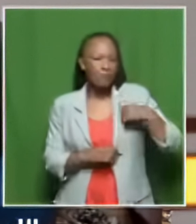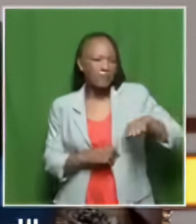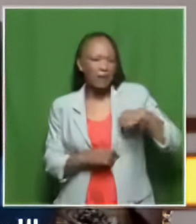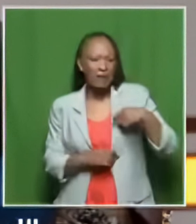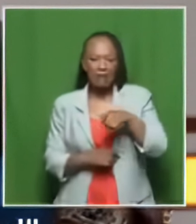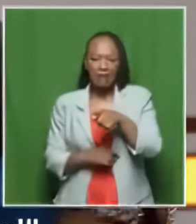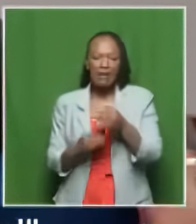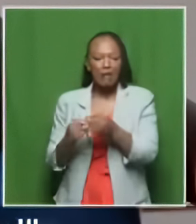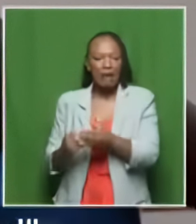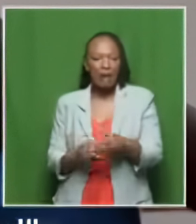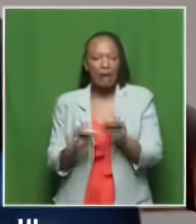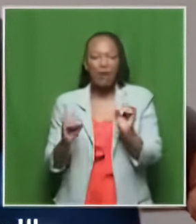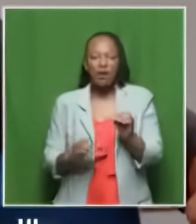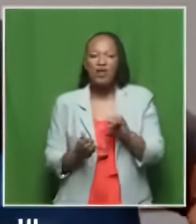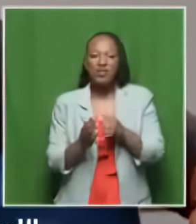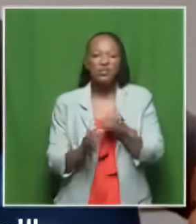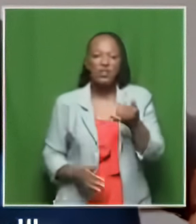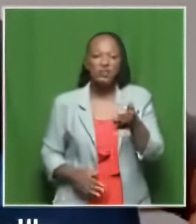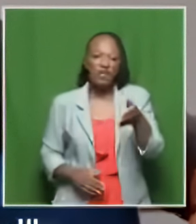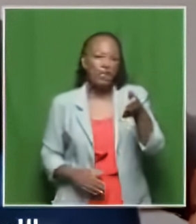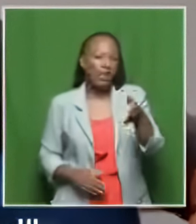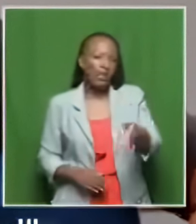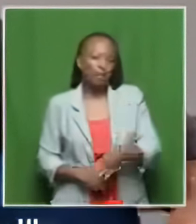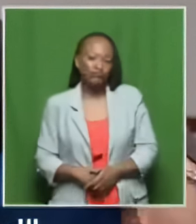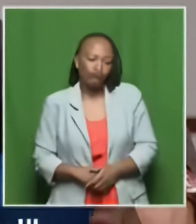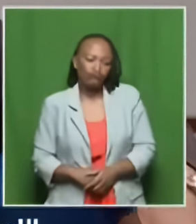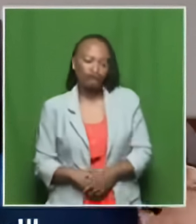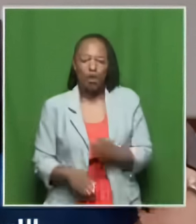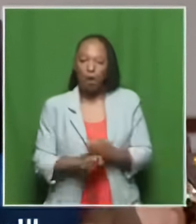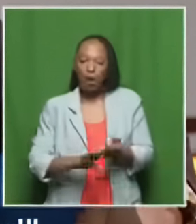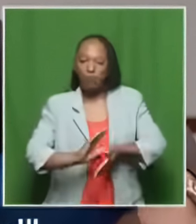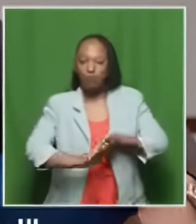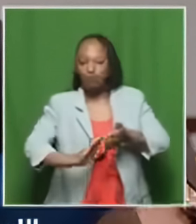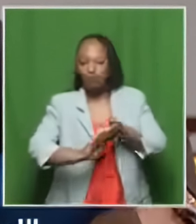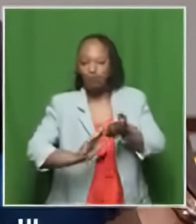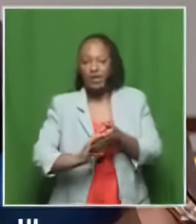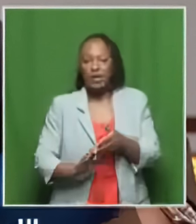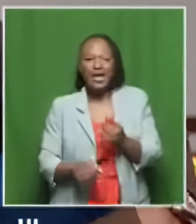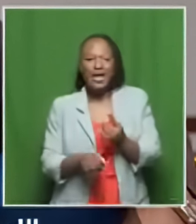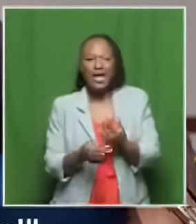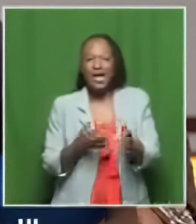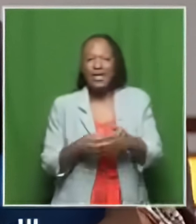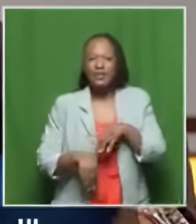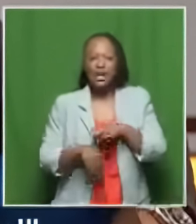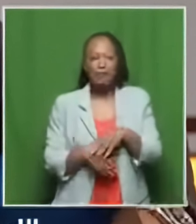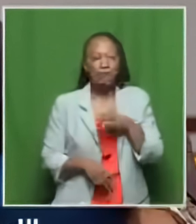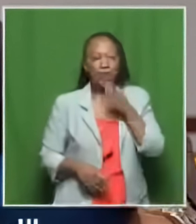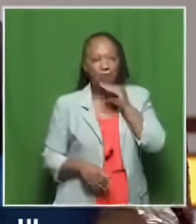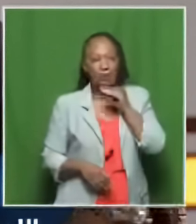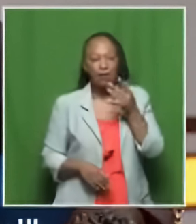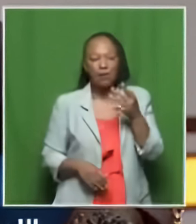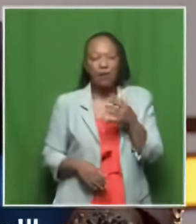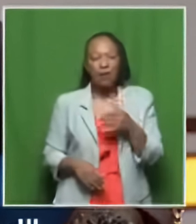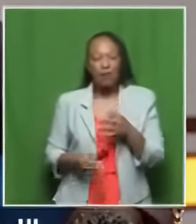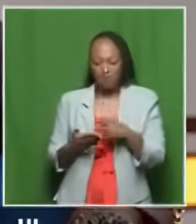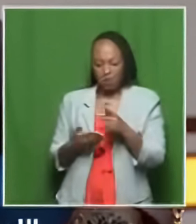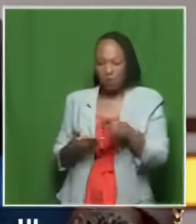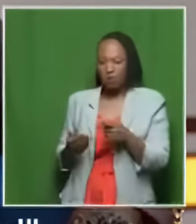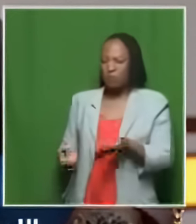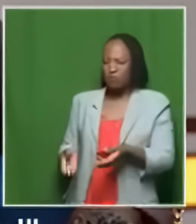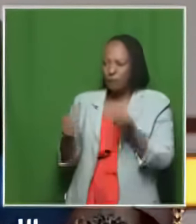municipality. He is there just for accumulation. Every time he opens his mouth, it's about which project they